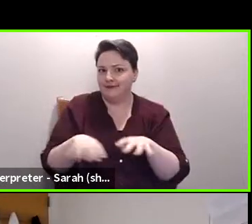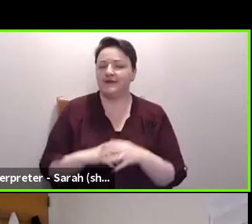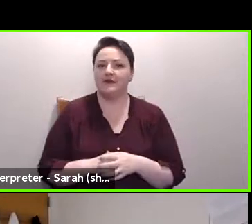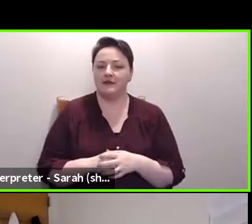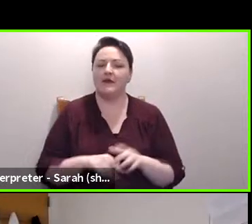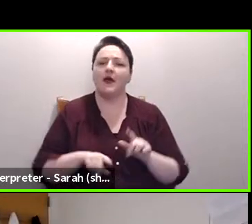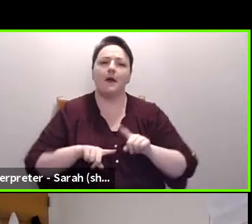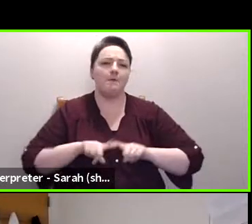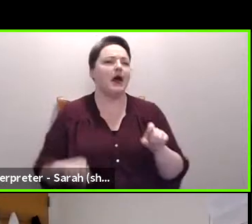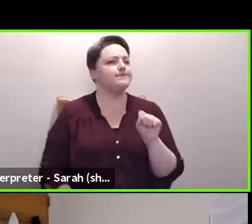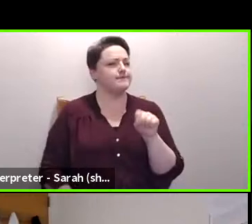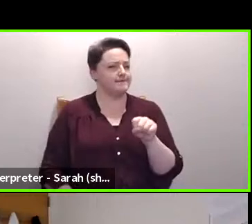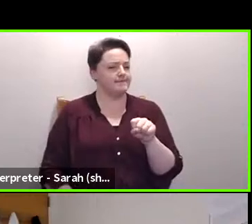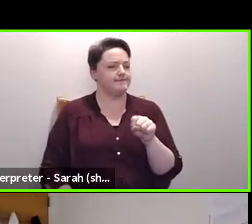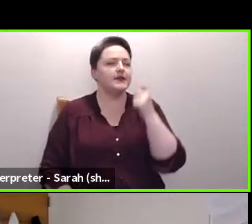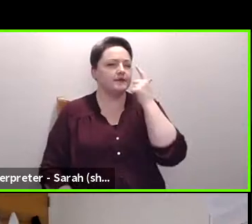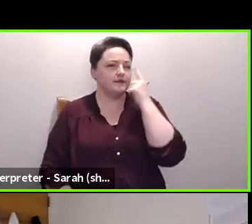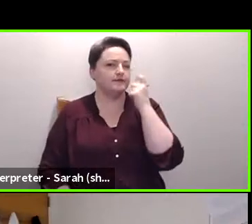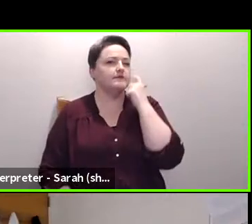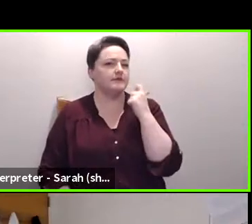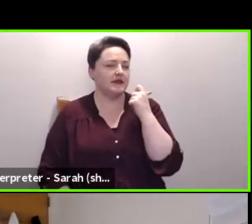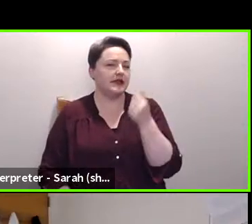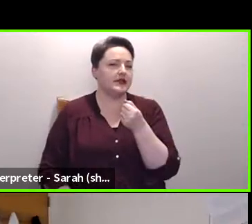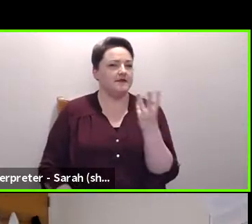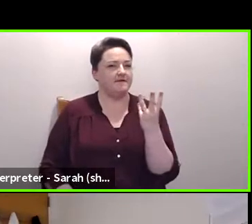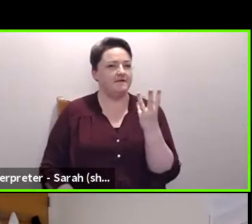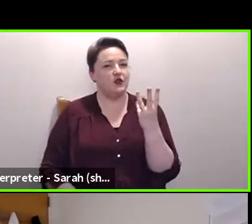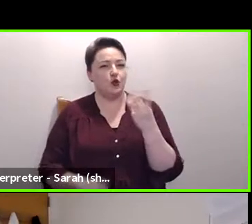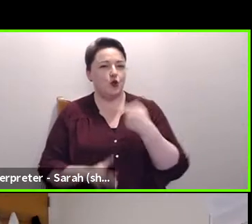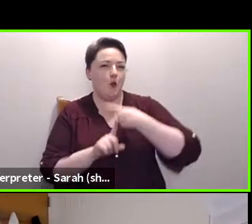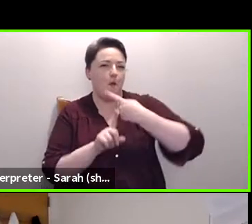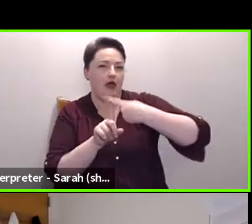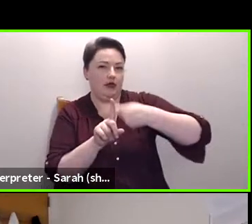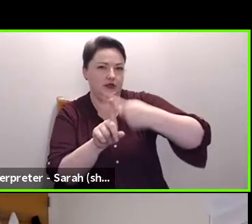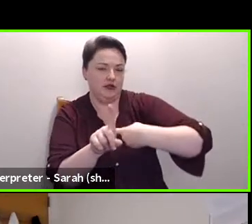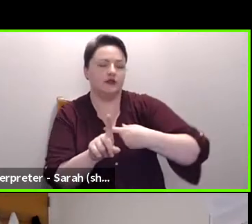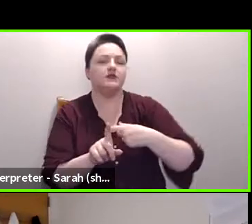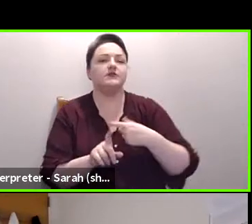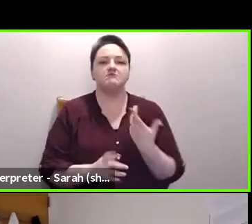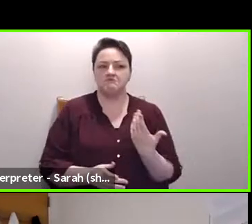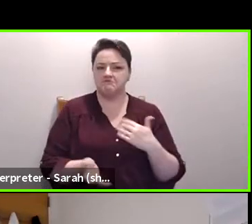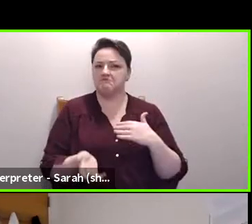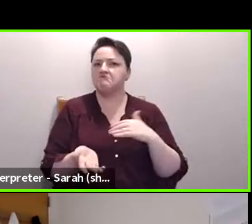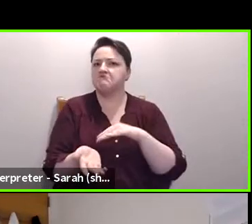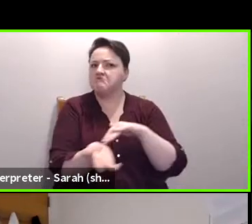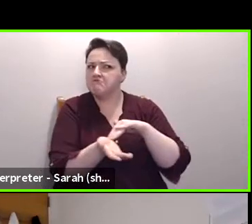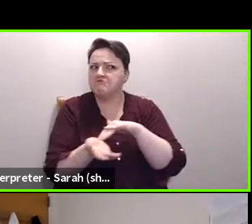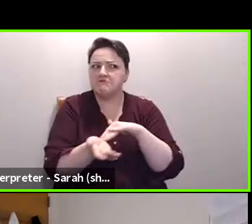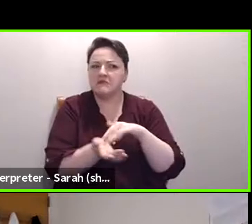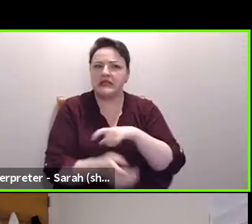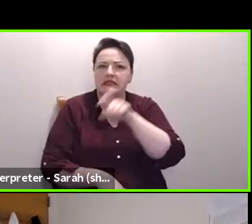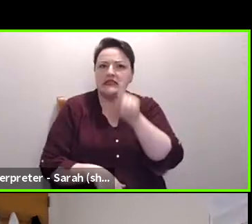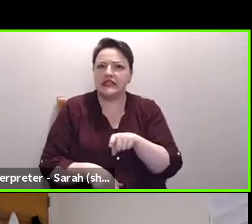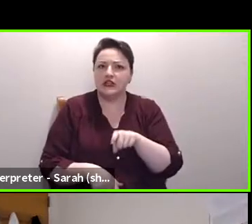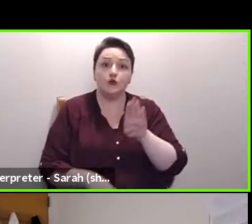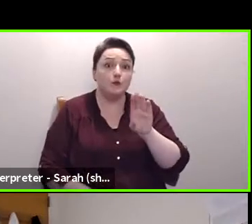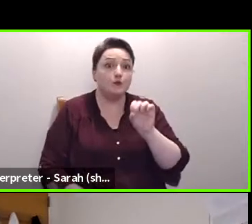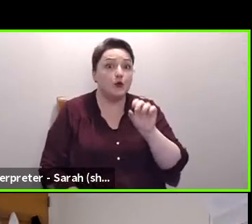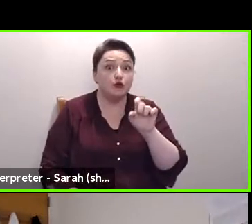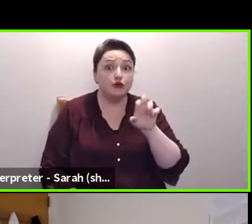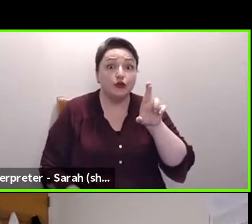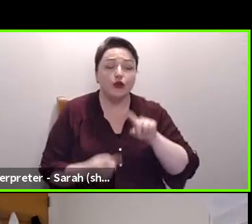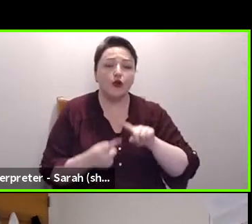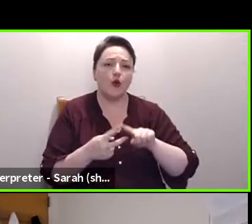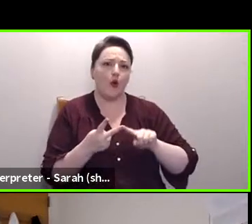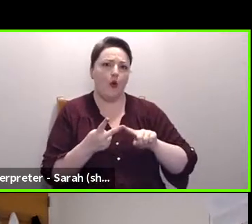in a few months we may think about sort of how people may need to get revaccinated or reboosted or so forth. But again, more of that